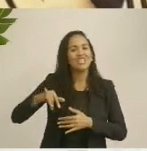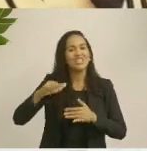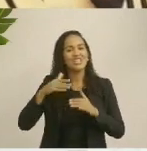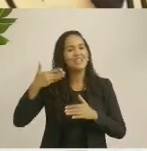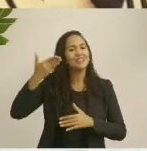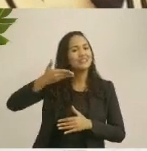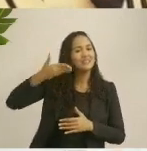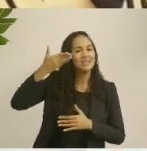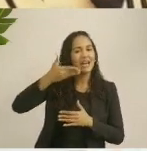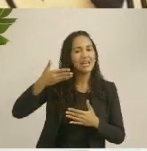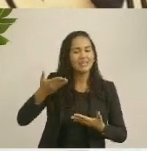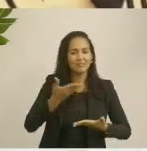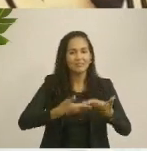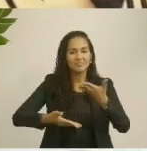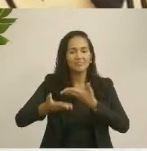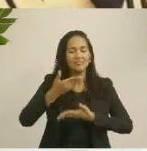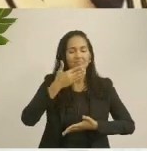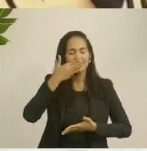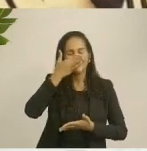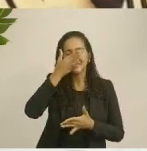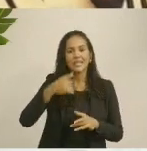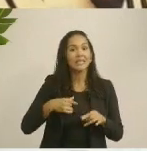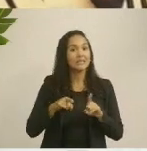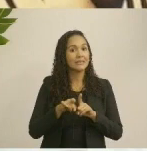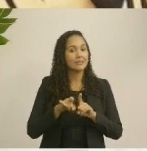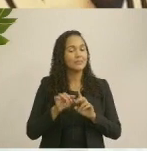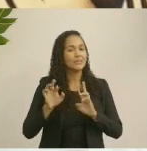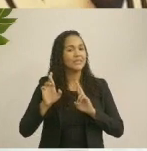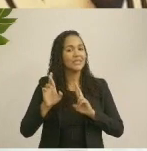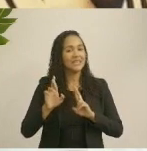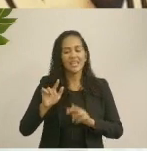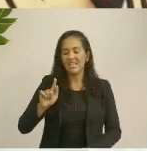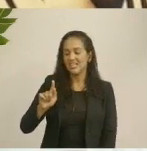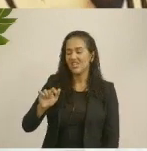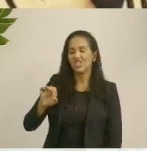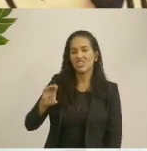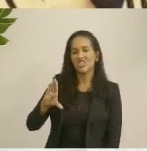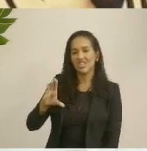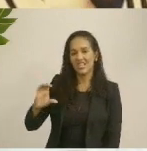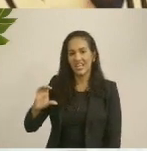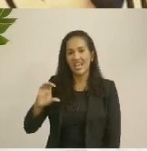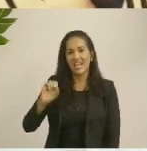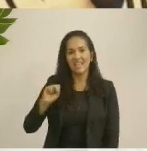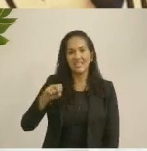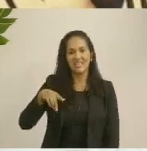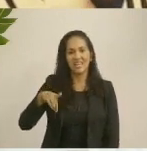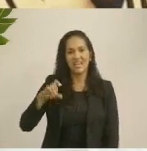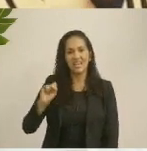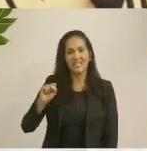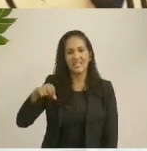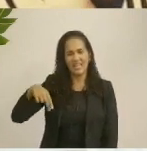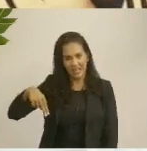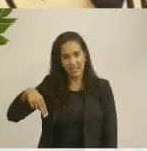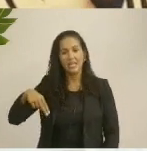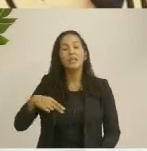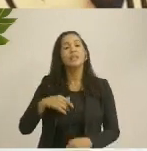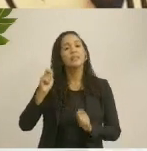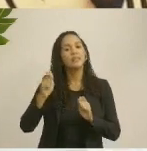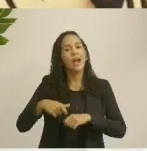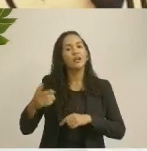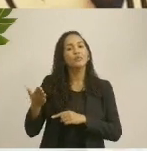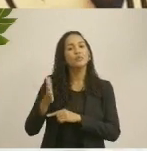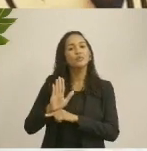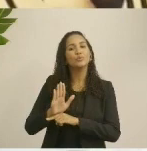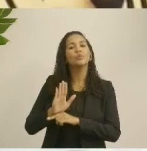SDSN and GSTIC together are coming together to help promote these